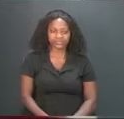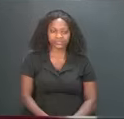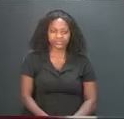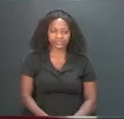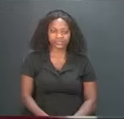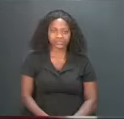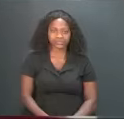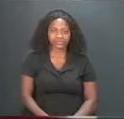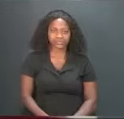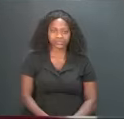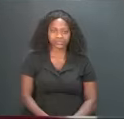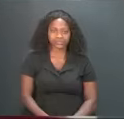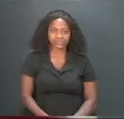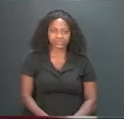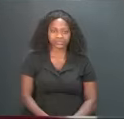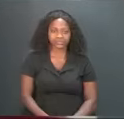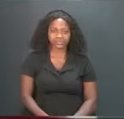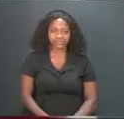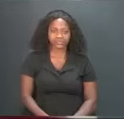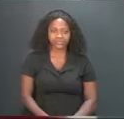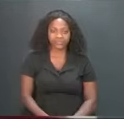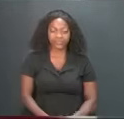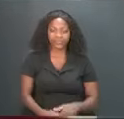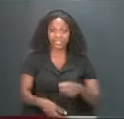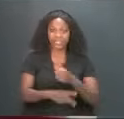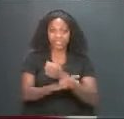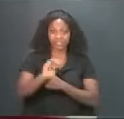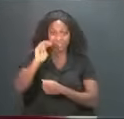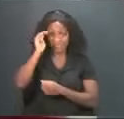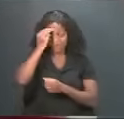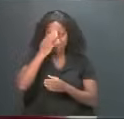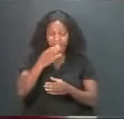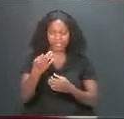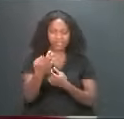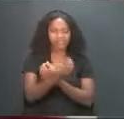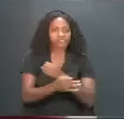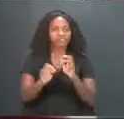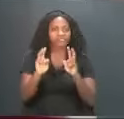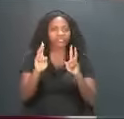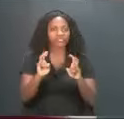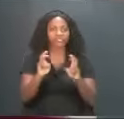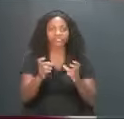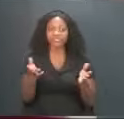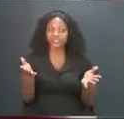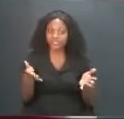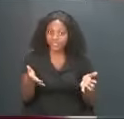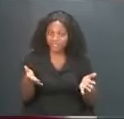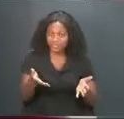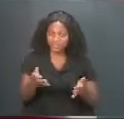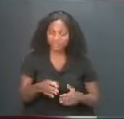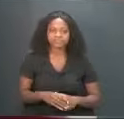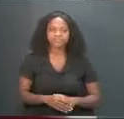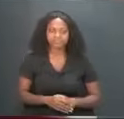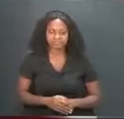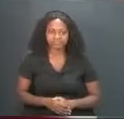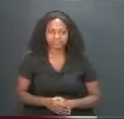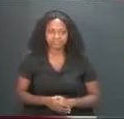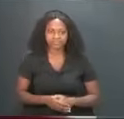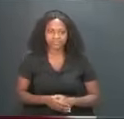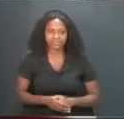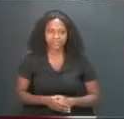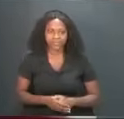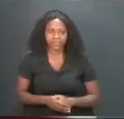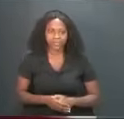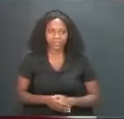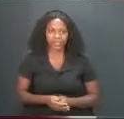Mr. Speaker, the Deputy Minister for Foreign Affairs is in the chamber, so I want to